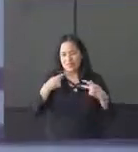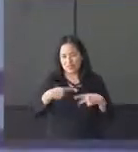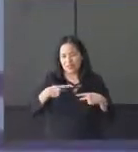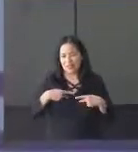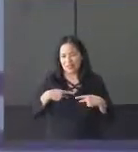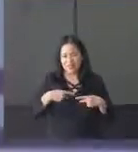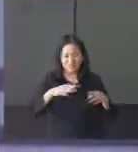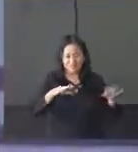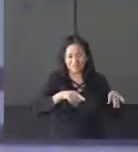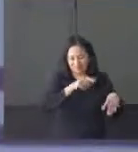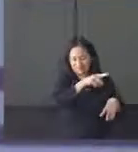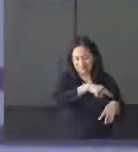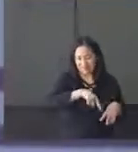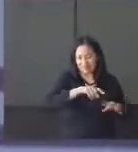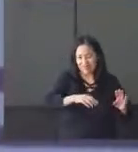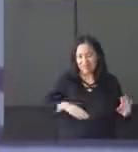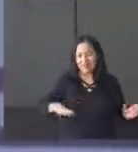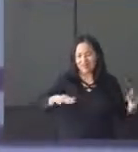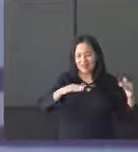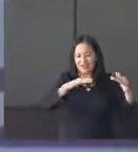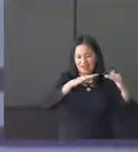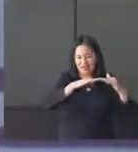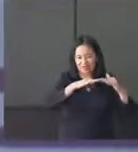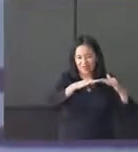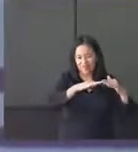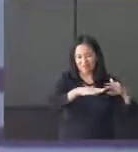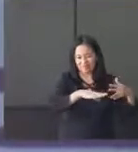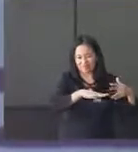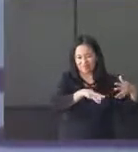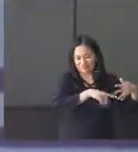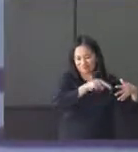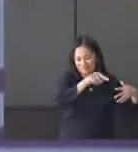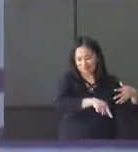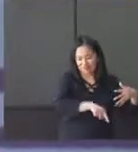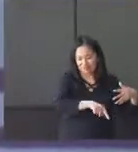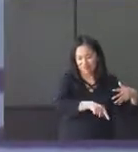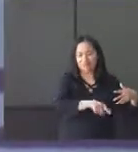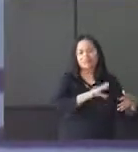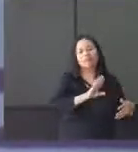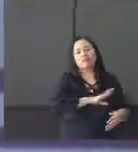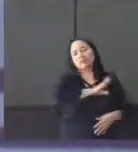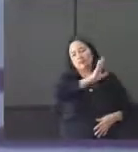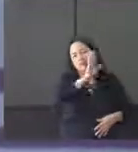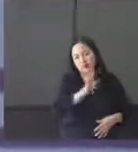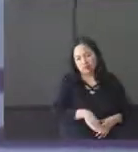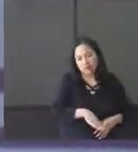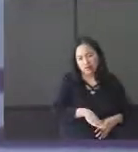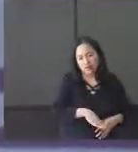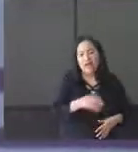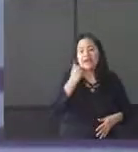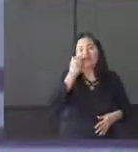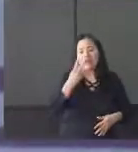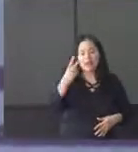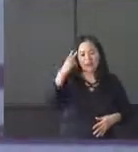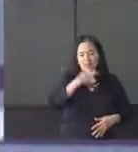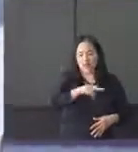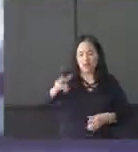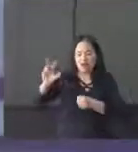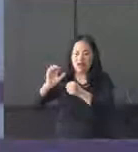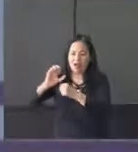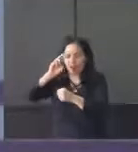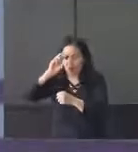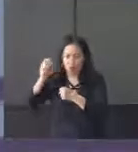1,046 people died in the Mediterranean attempting to get to Europe in the first half of